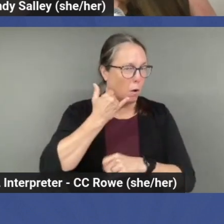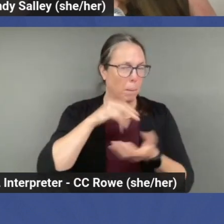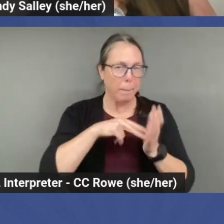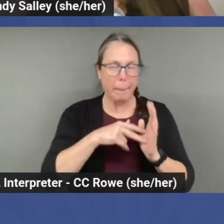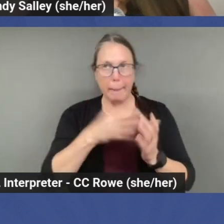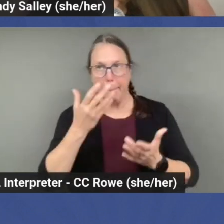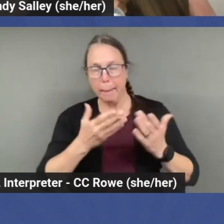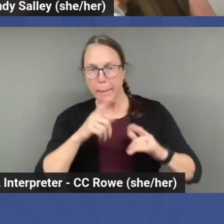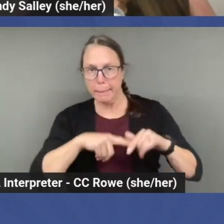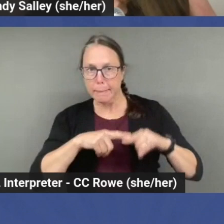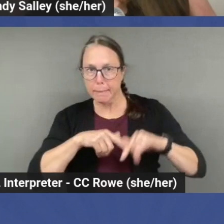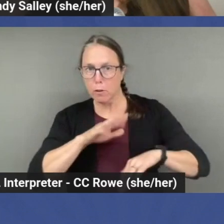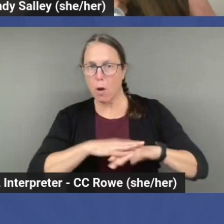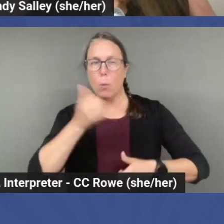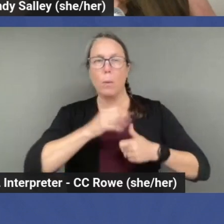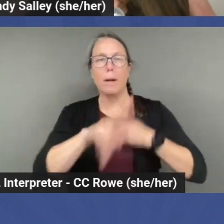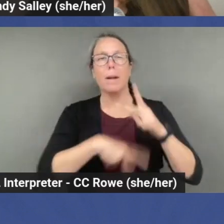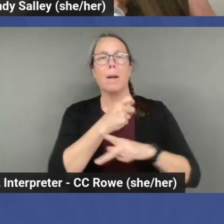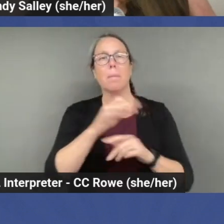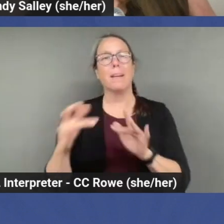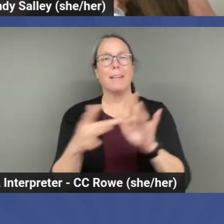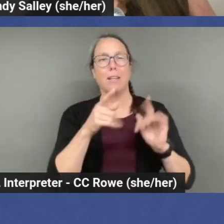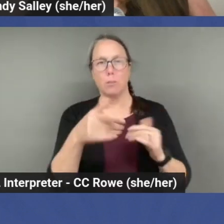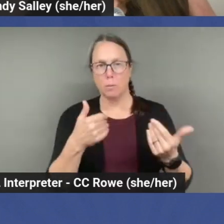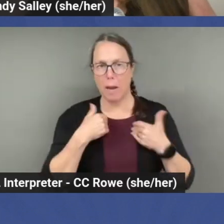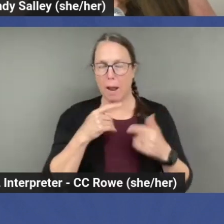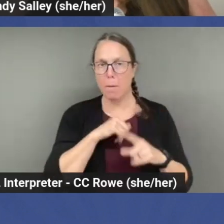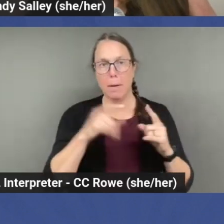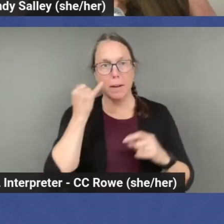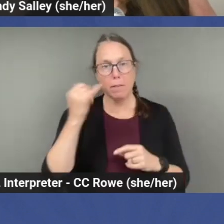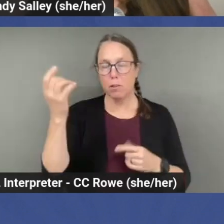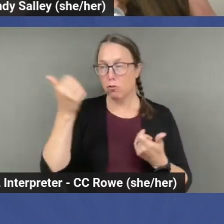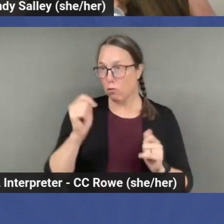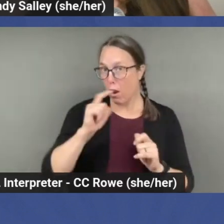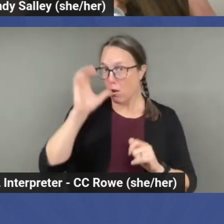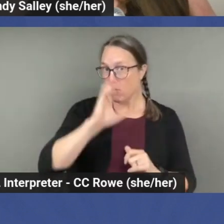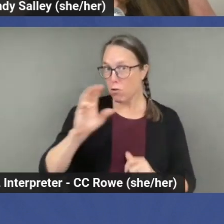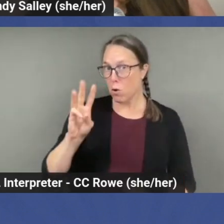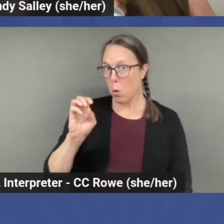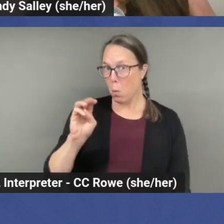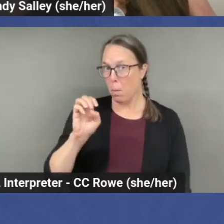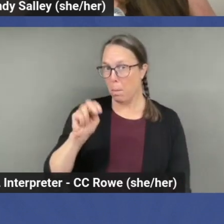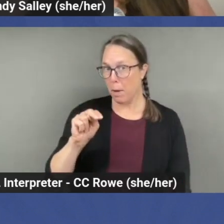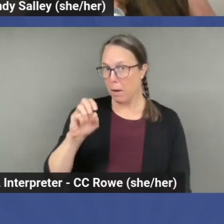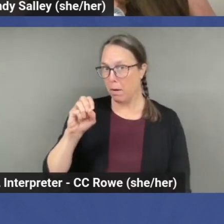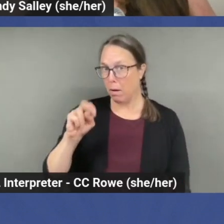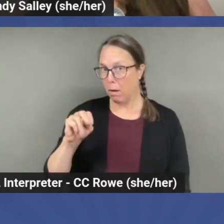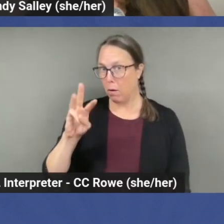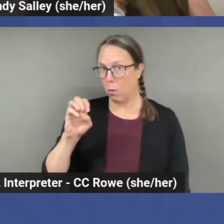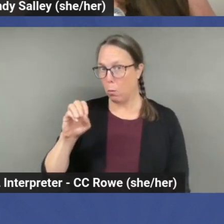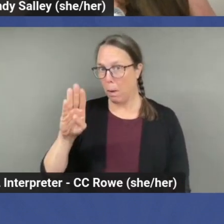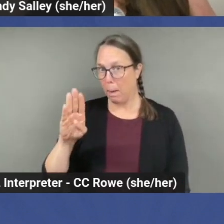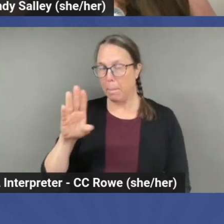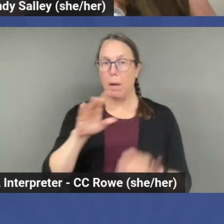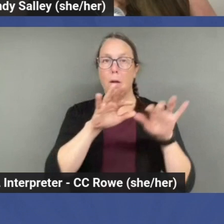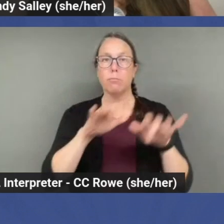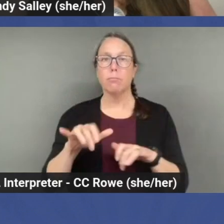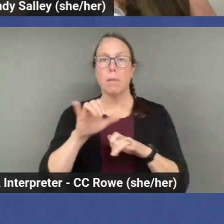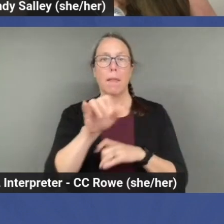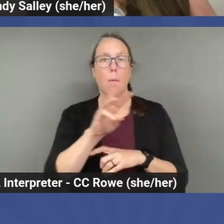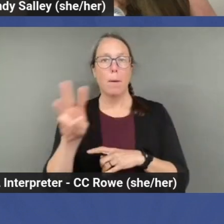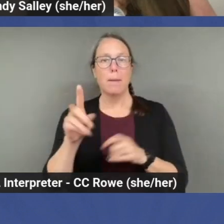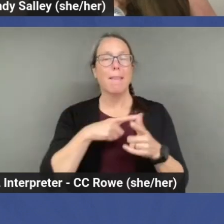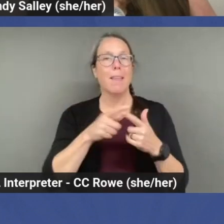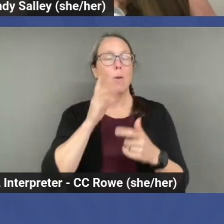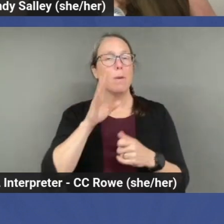But basically, most of the times, if you try to search for Women on Web and enter a website, it's gonna say website not